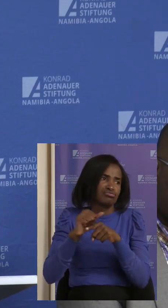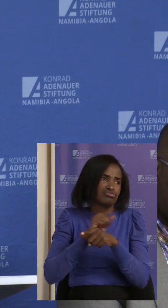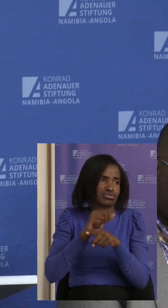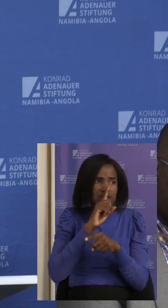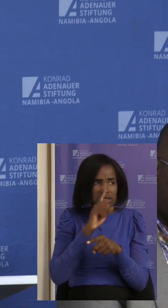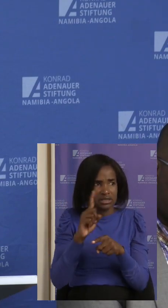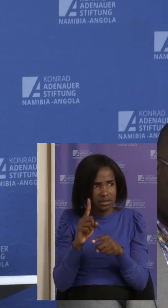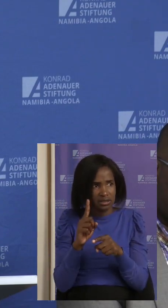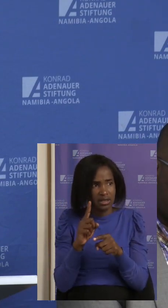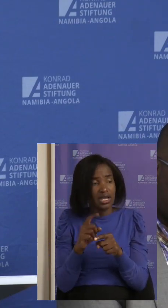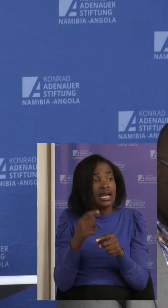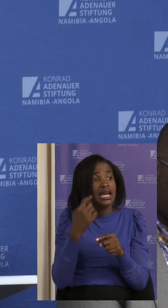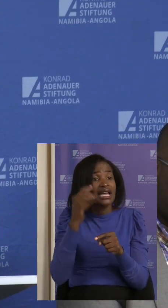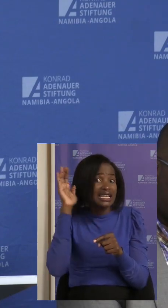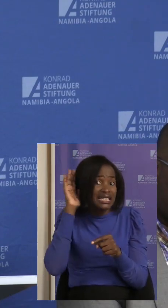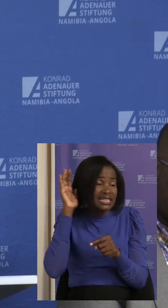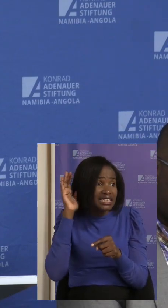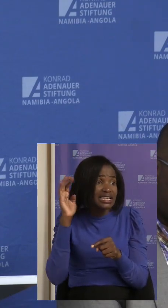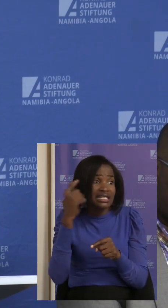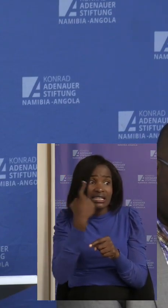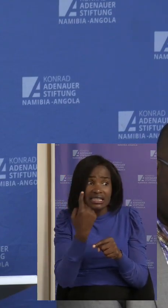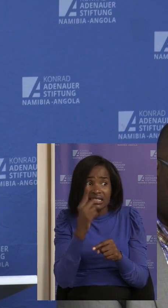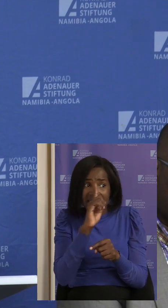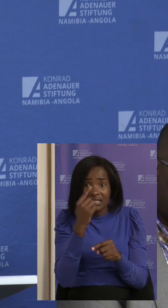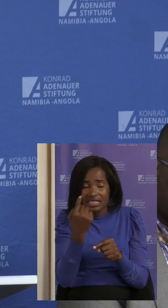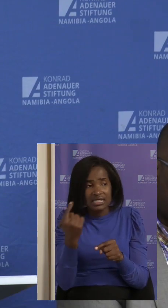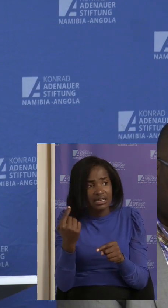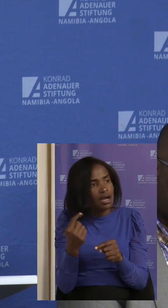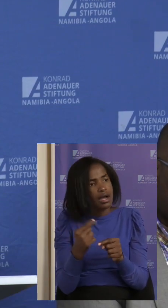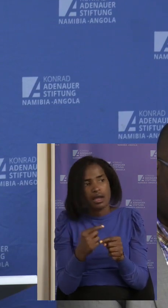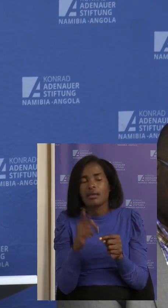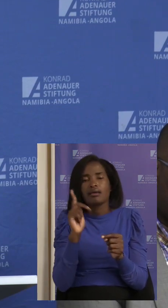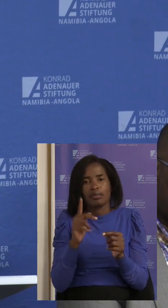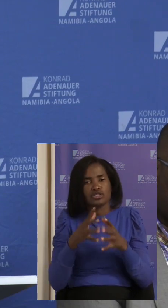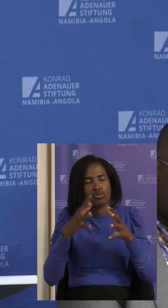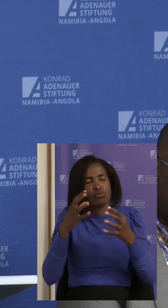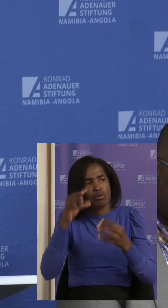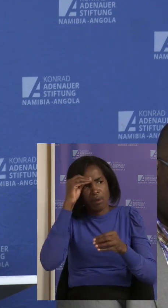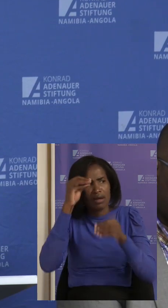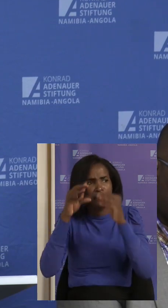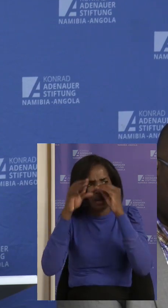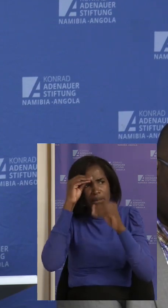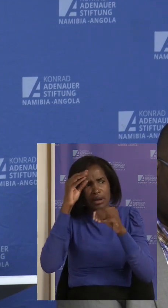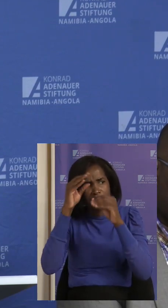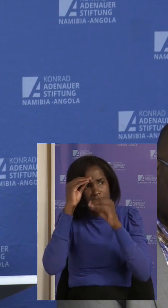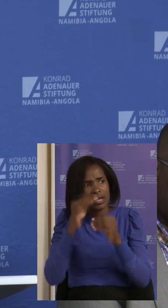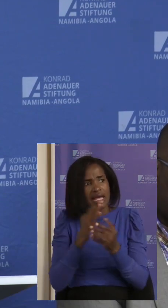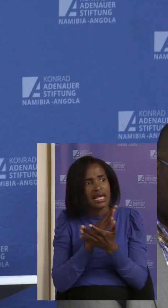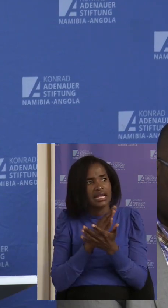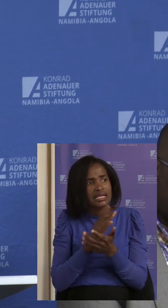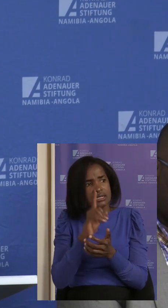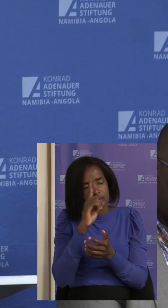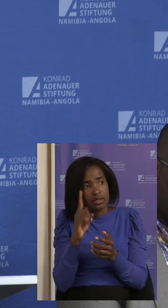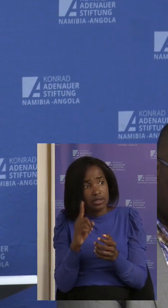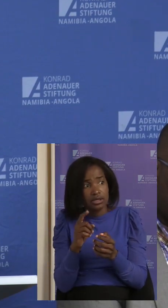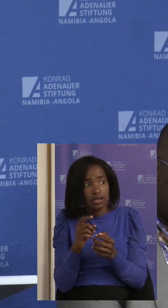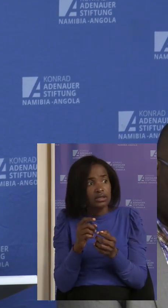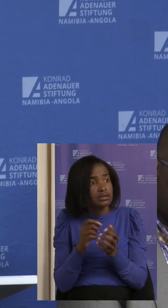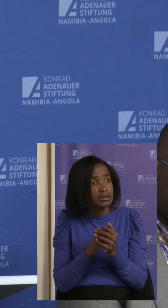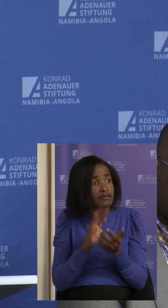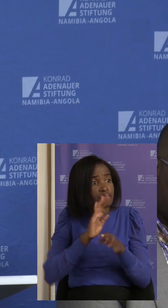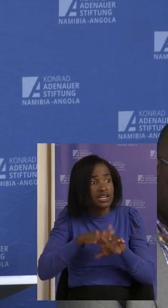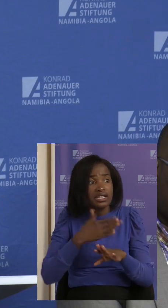even hear it from teachers that are in training, that a lot more still has to be done. And some people actually are thrown in the deep end and they